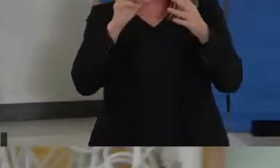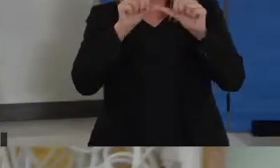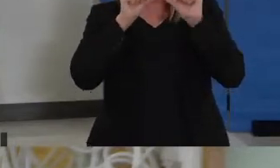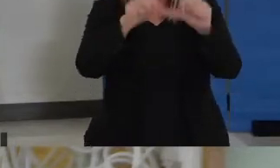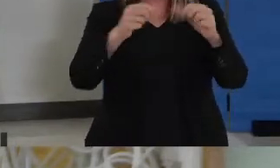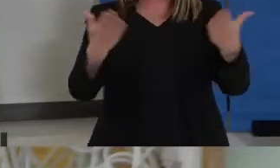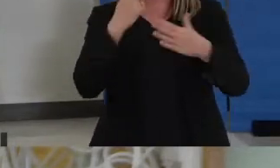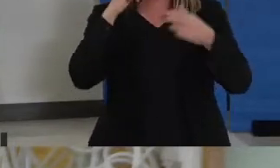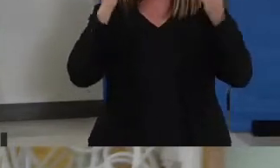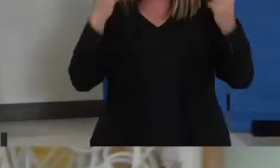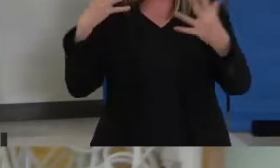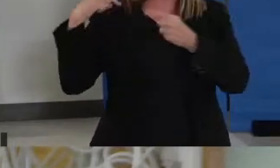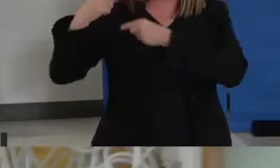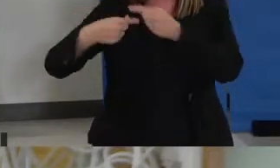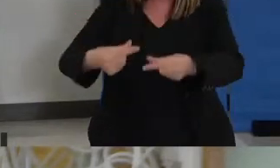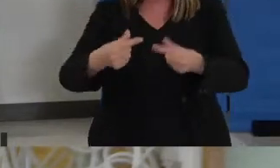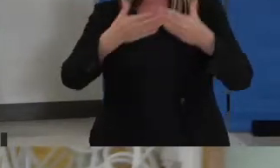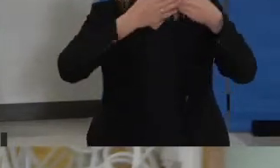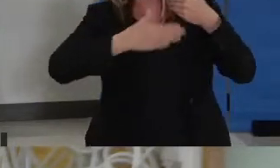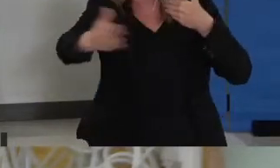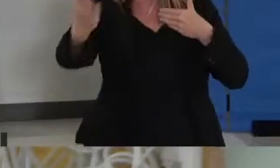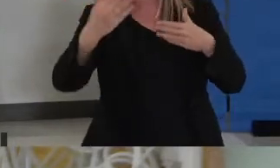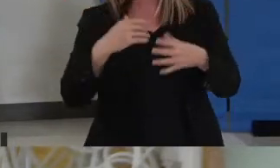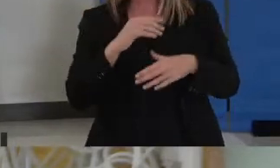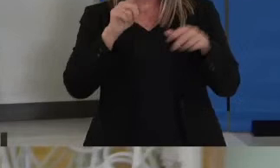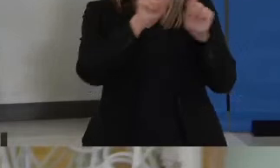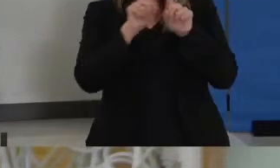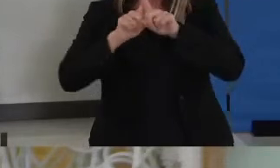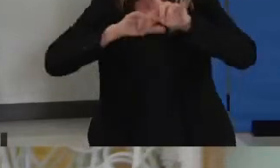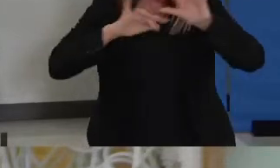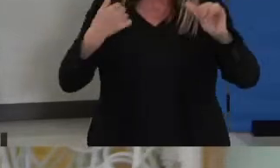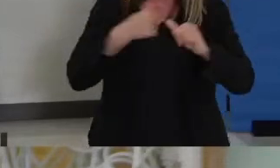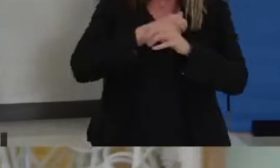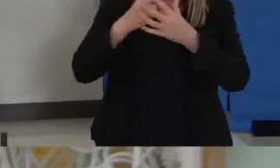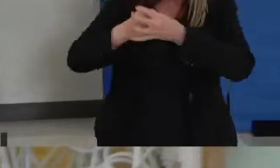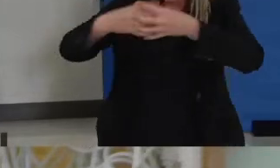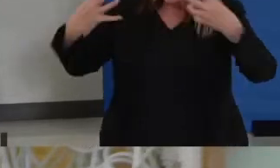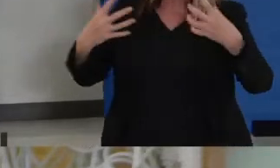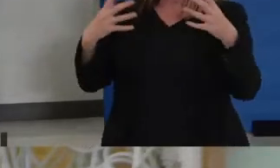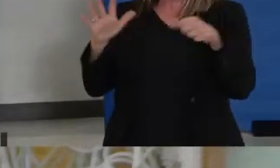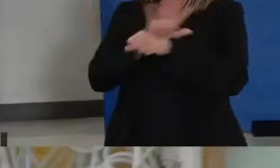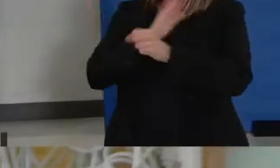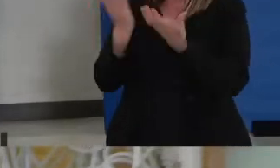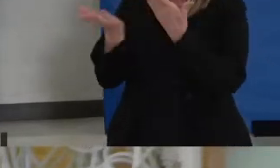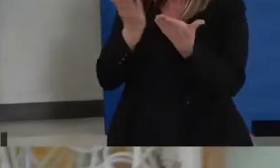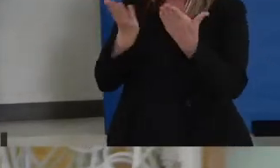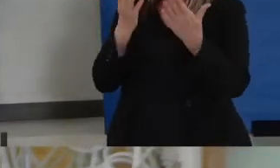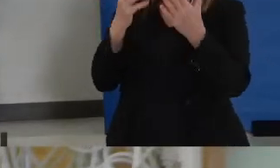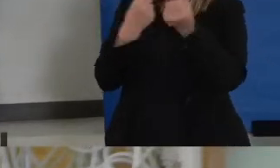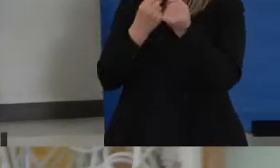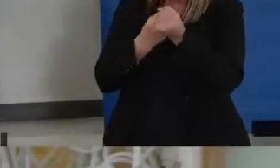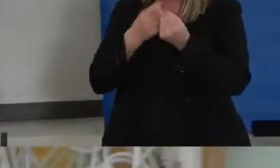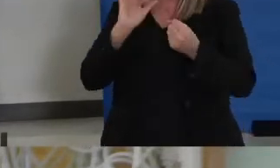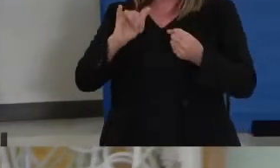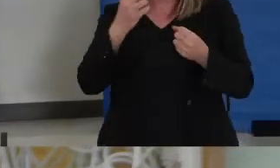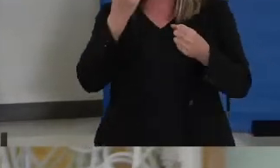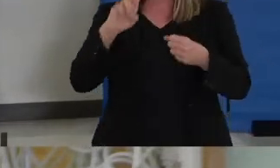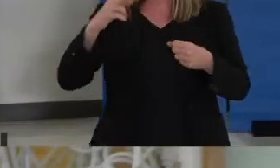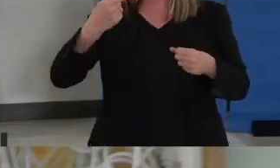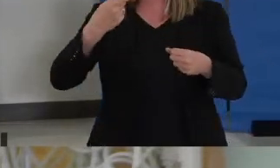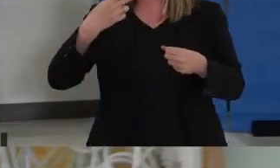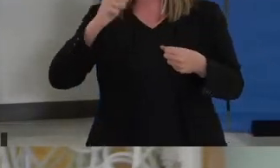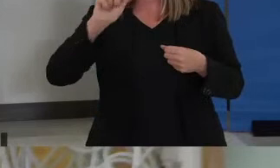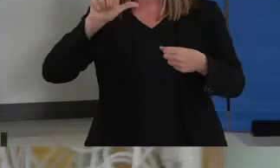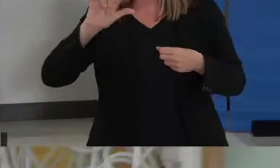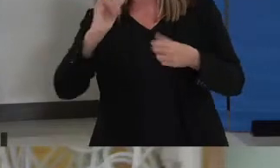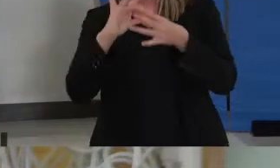generations to come, we're also expanding the full spectrum of supports, as Dr. Gali mentioned, and